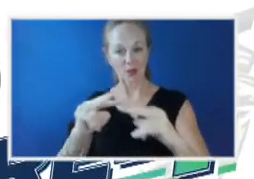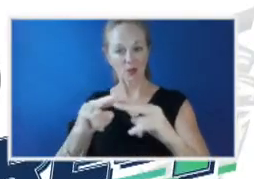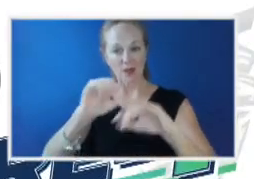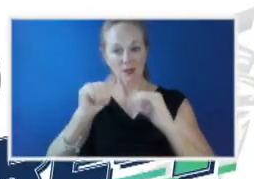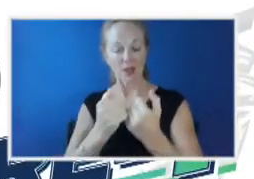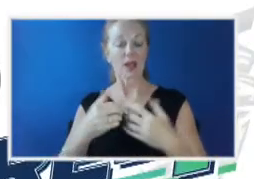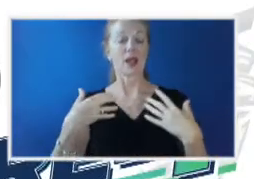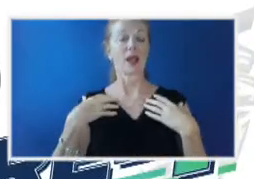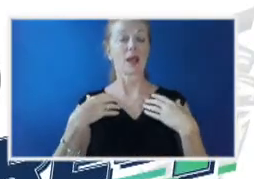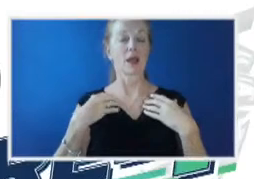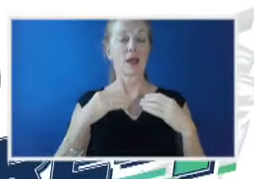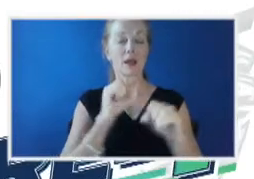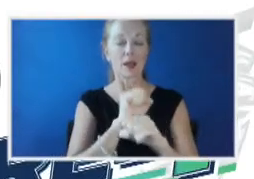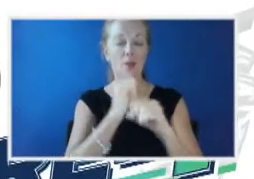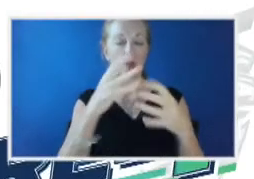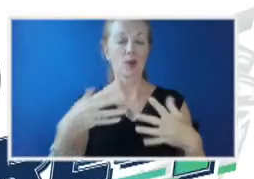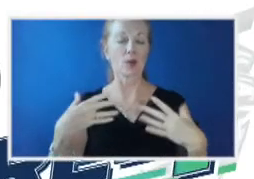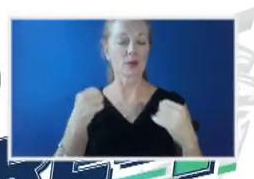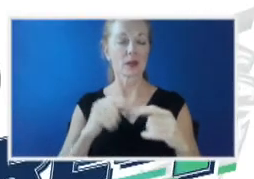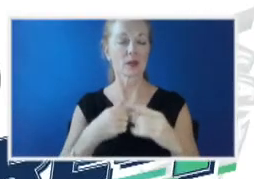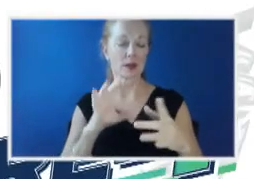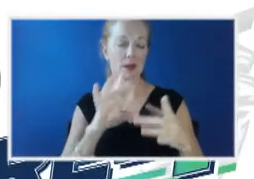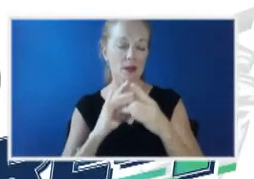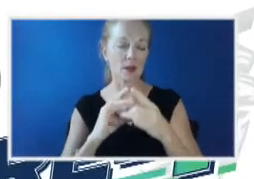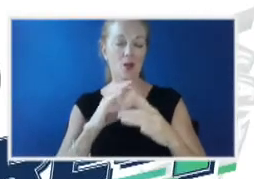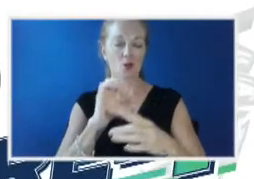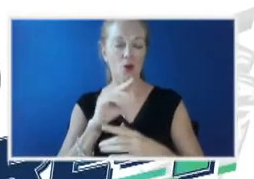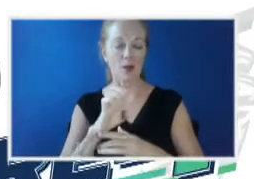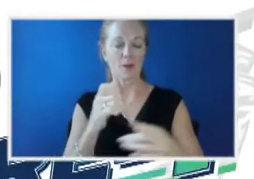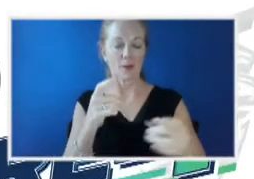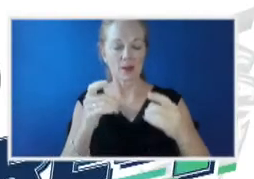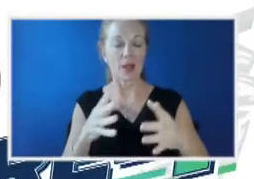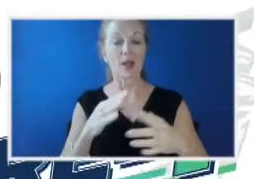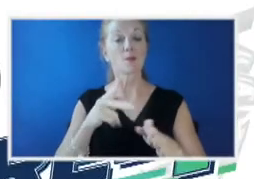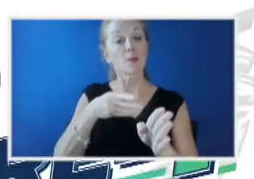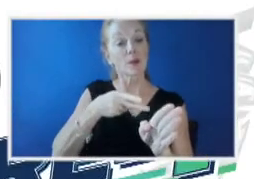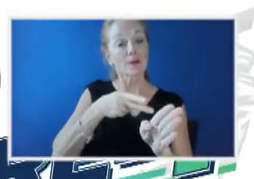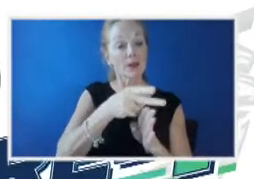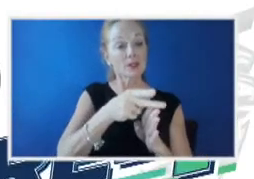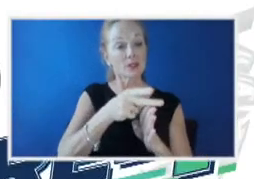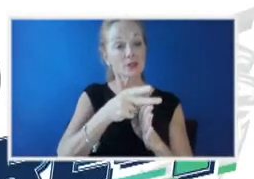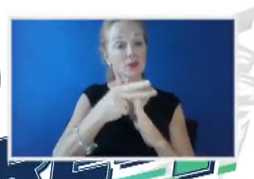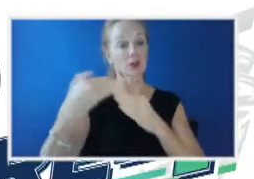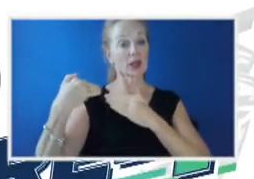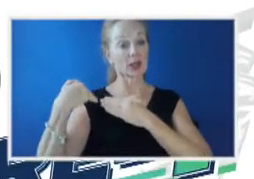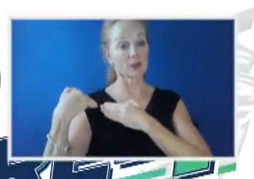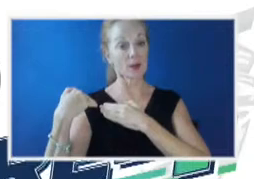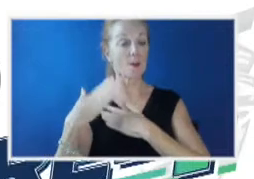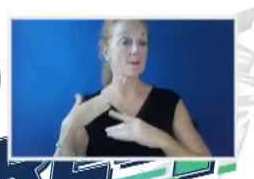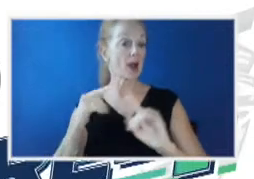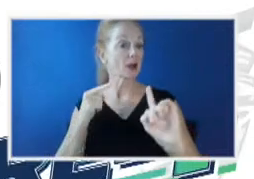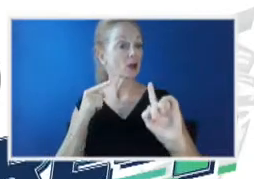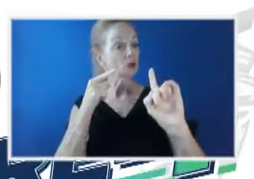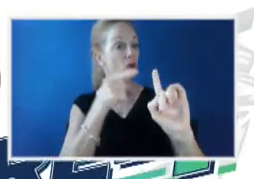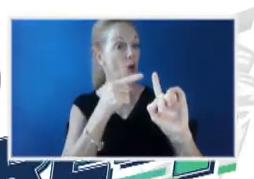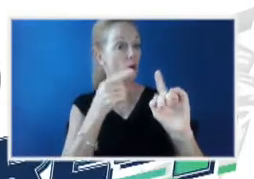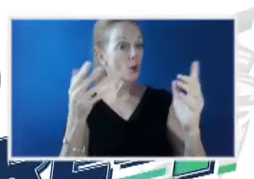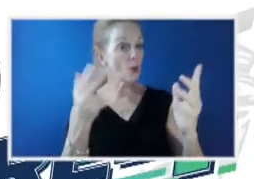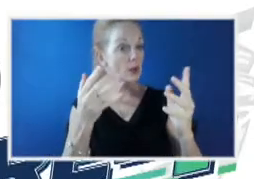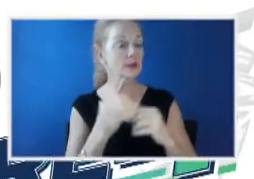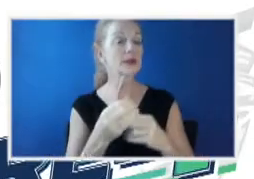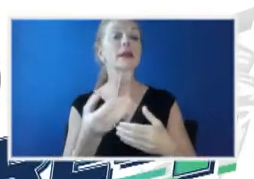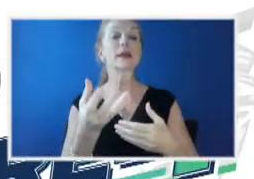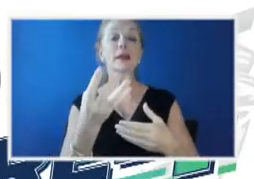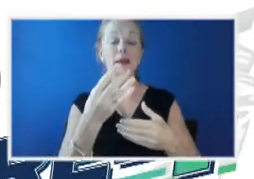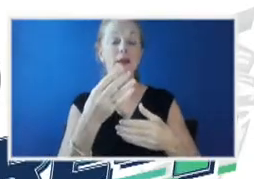wellness, community collaboration, crime management, and professional accountability. And my strategic goal in those is that within my